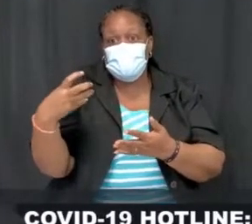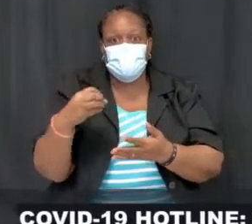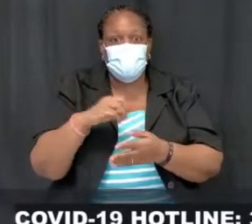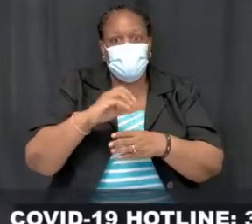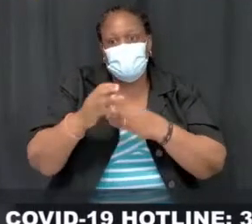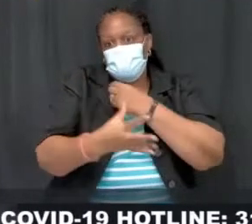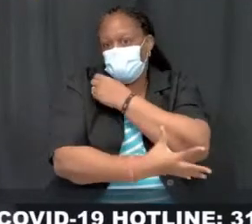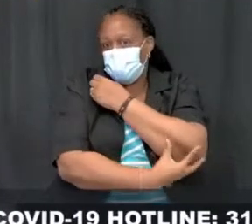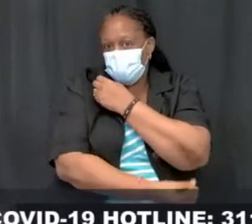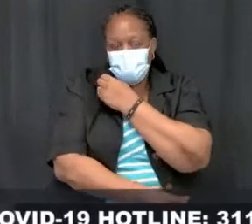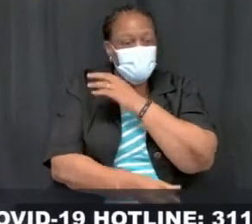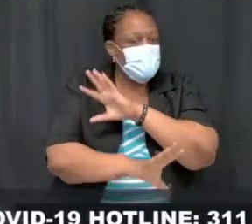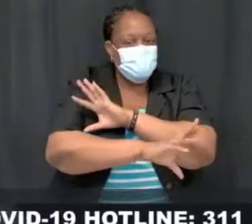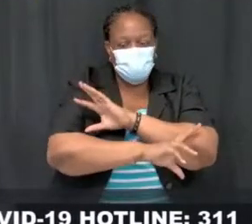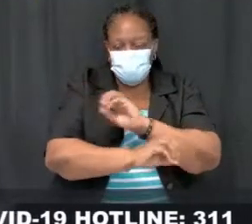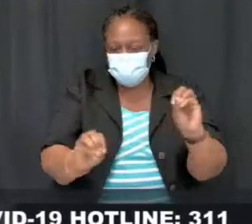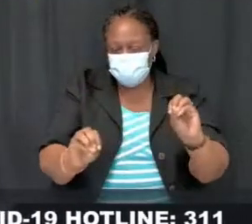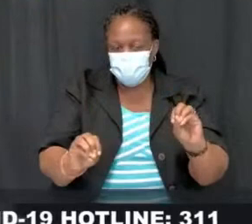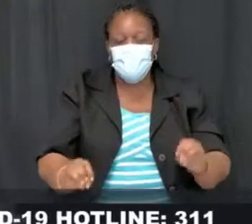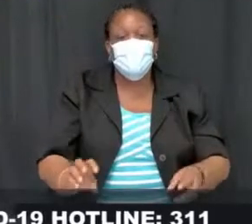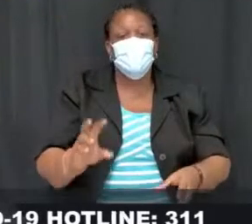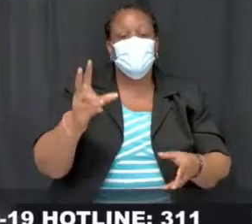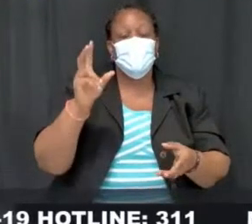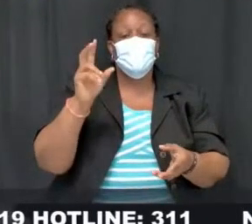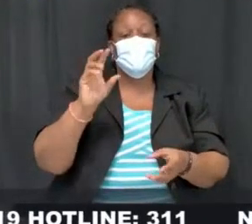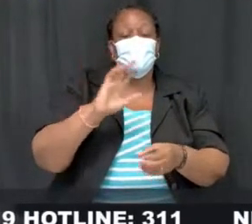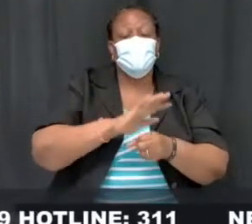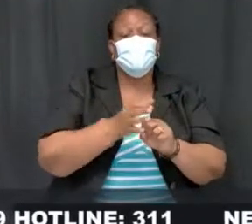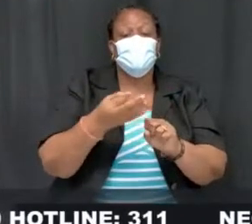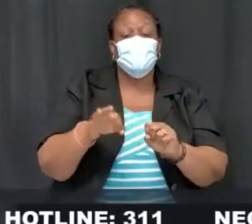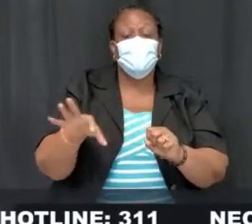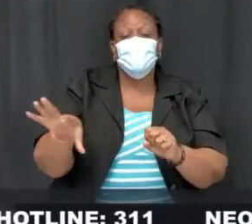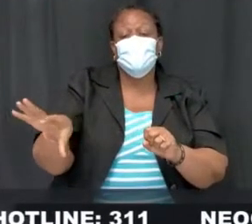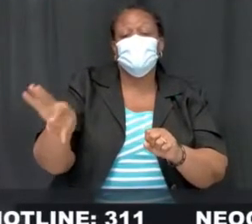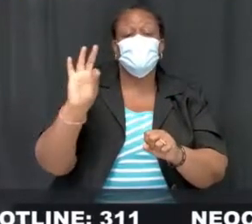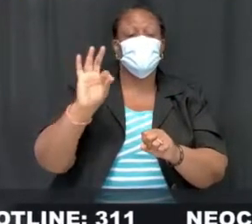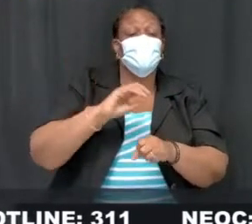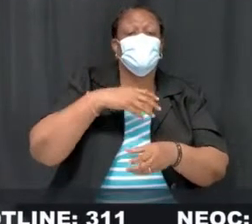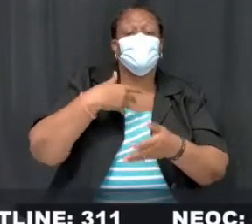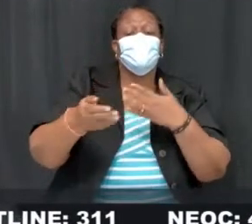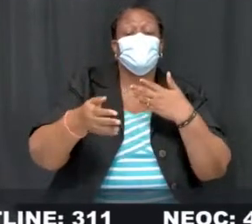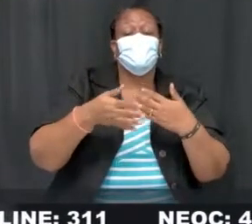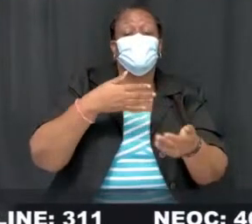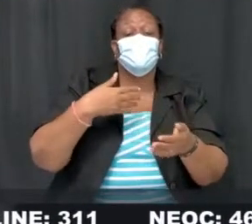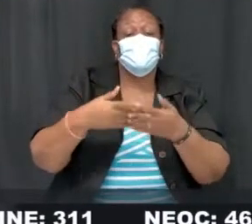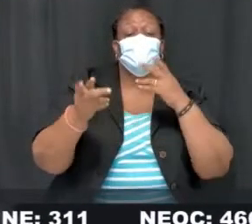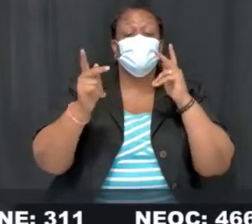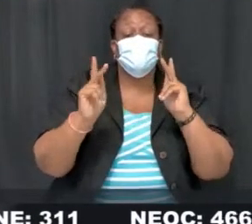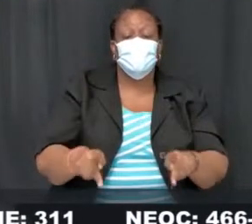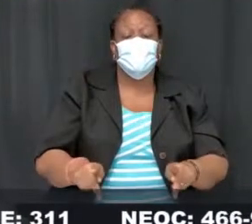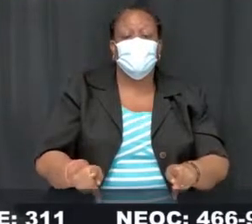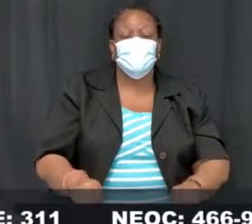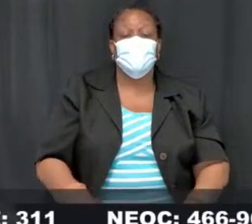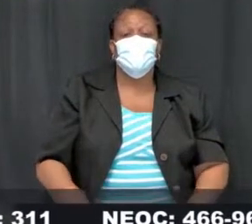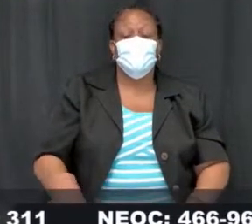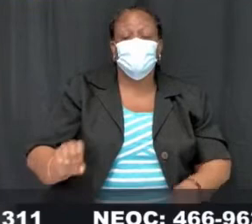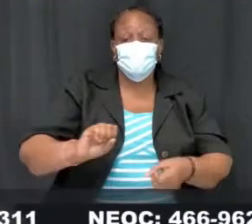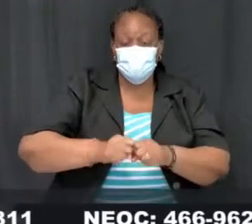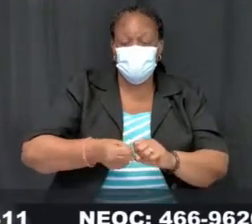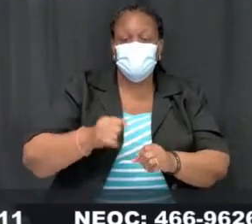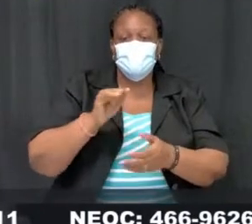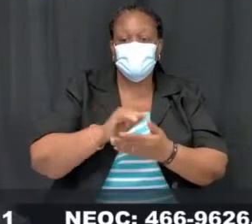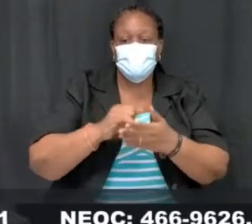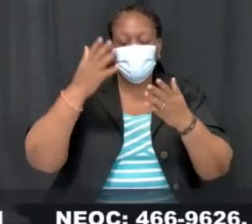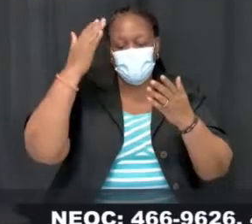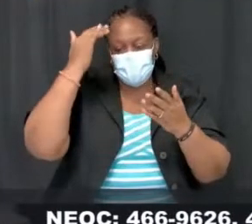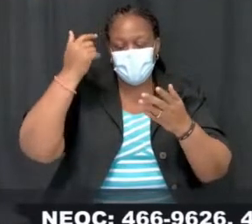fully vaccinated. Today, we have over 60% of persons who are fully vaccinated, and that